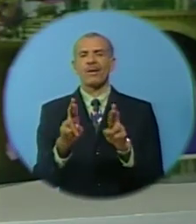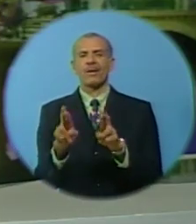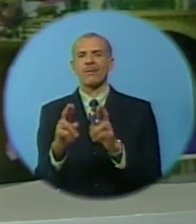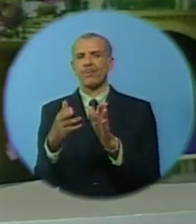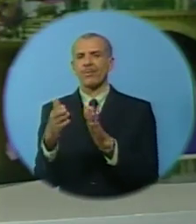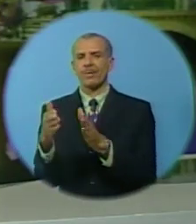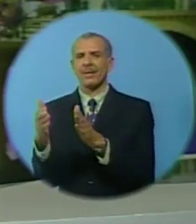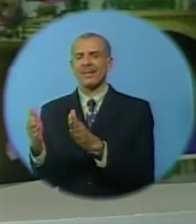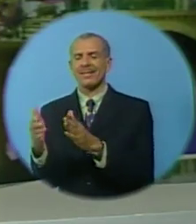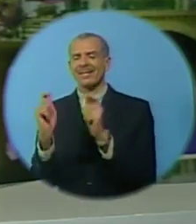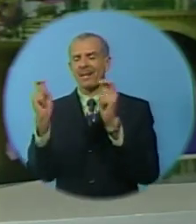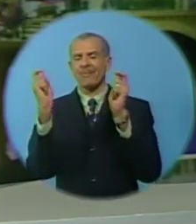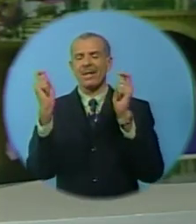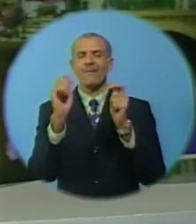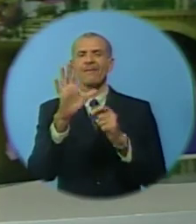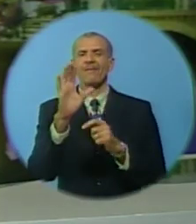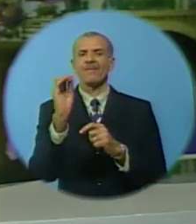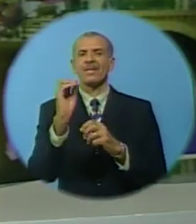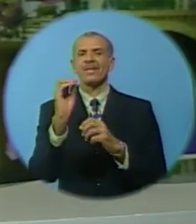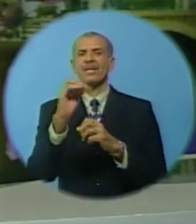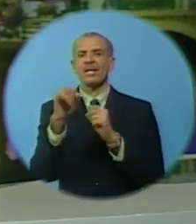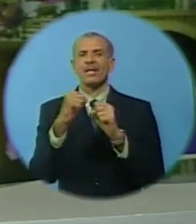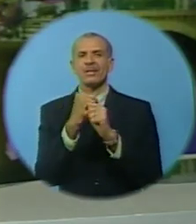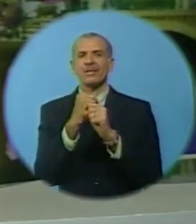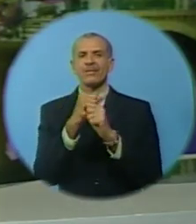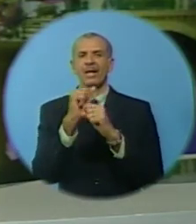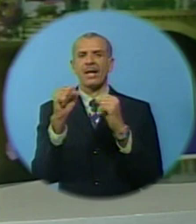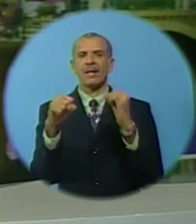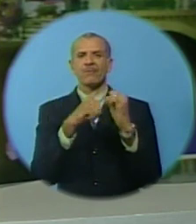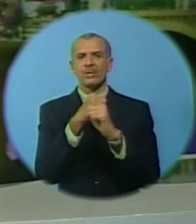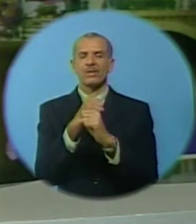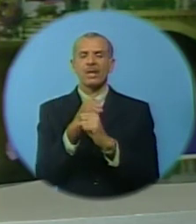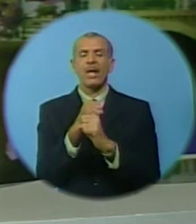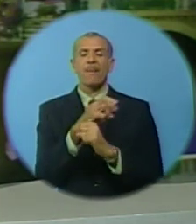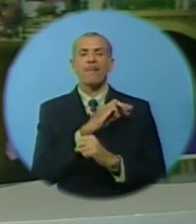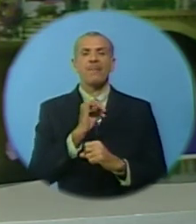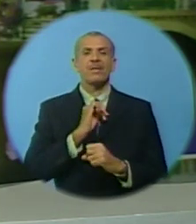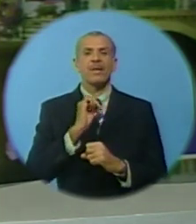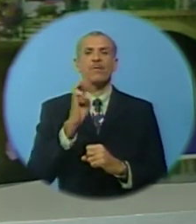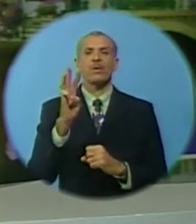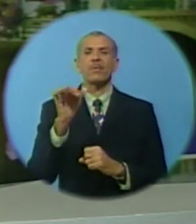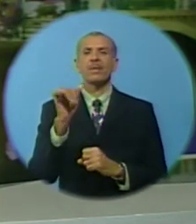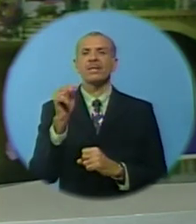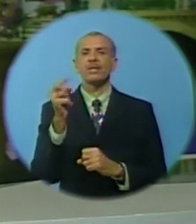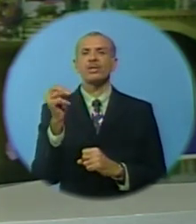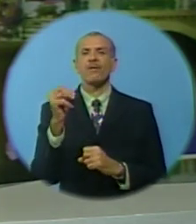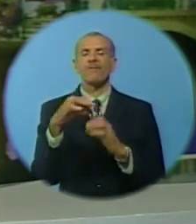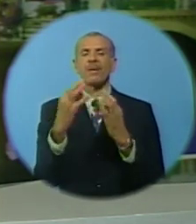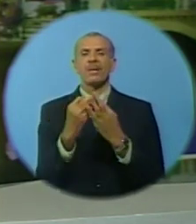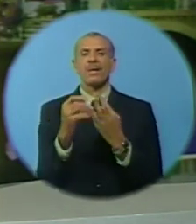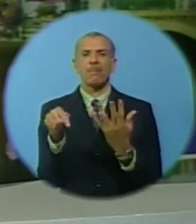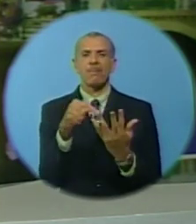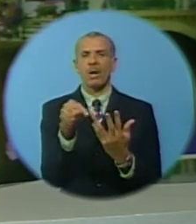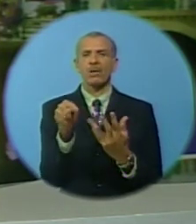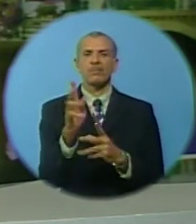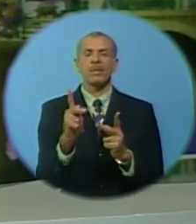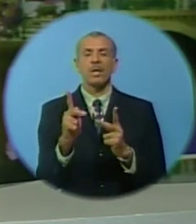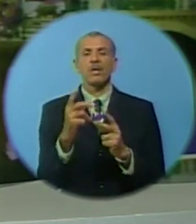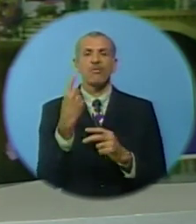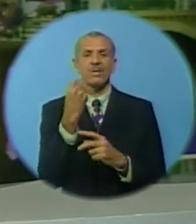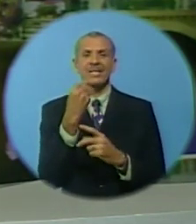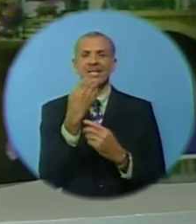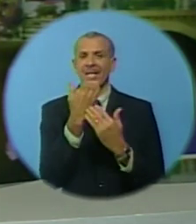anniversary of independence next year, and the members of the Wiltshire family in Brooklyn, New York are among them. During their